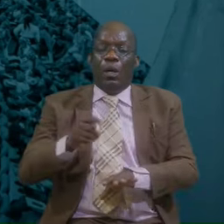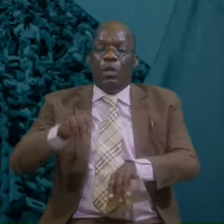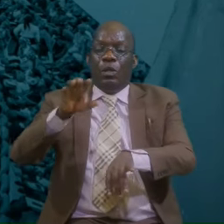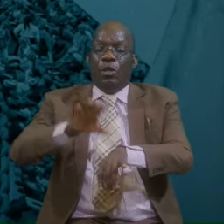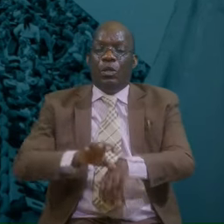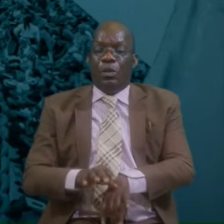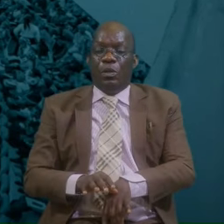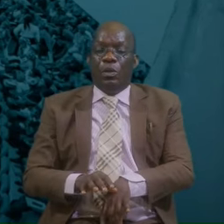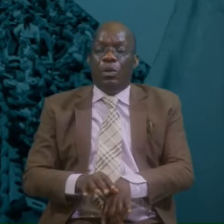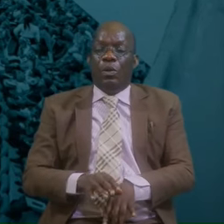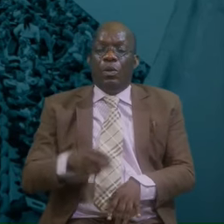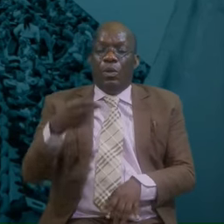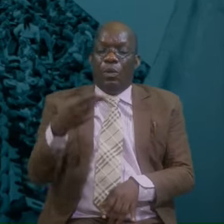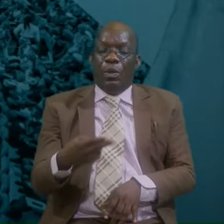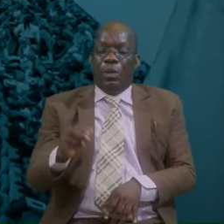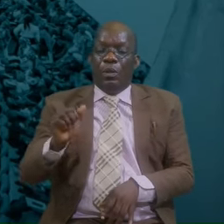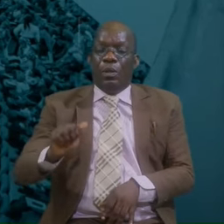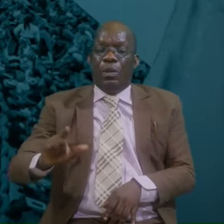7.